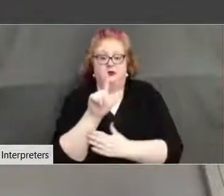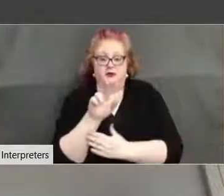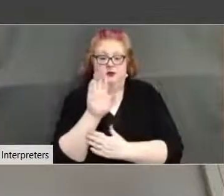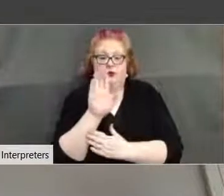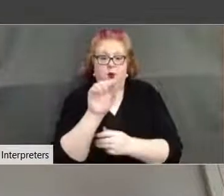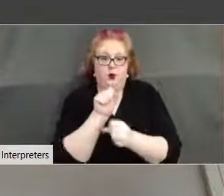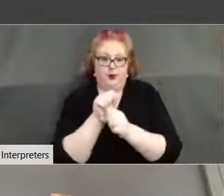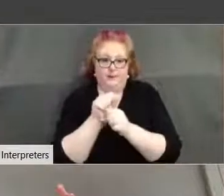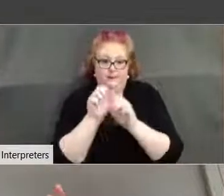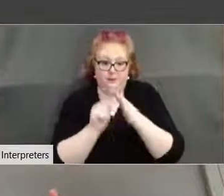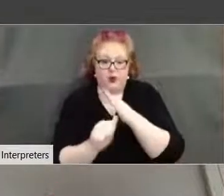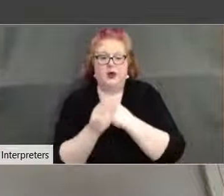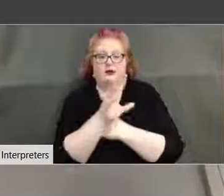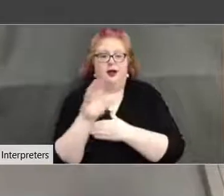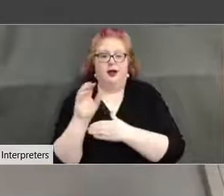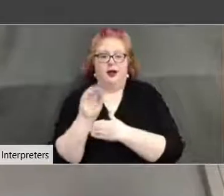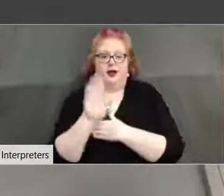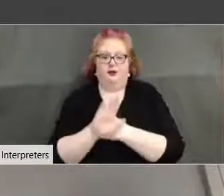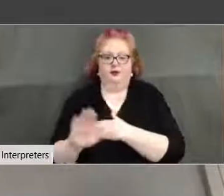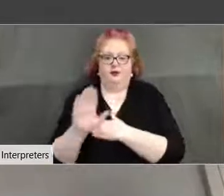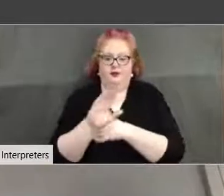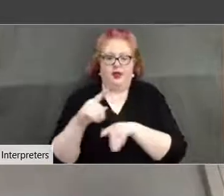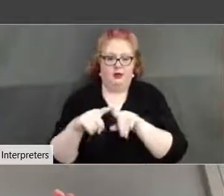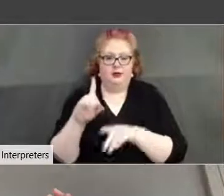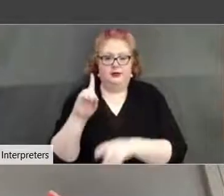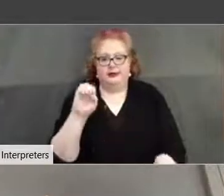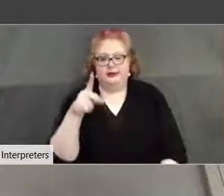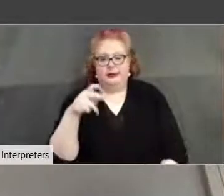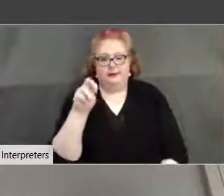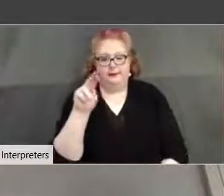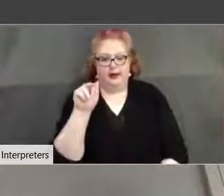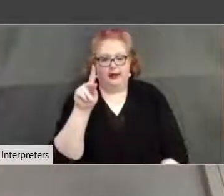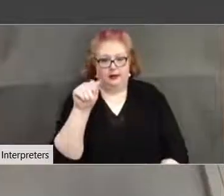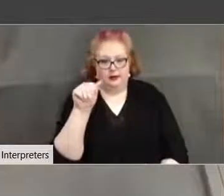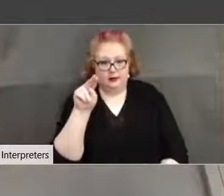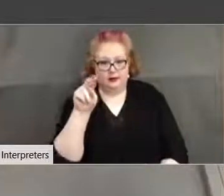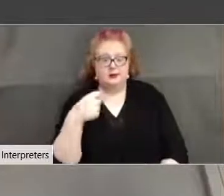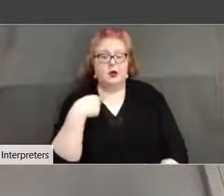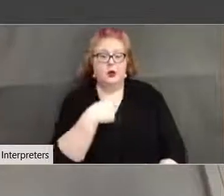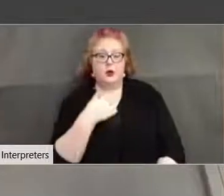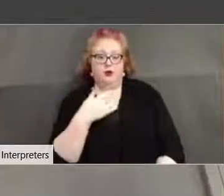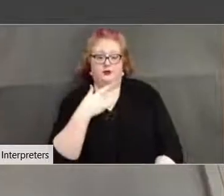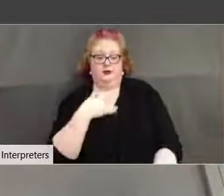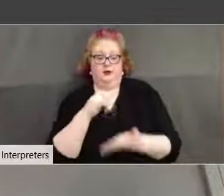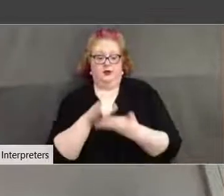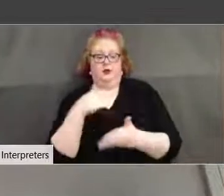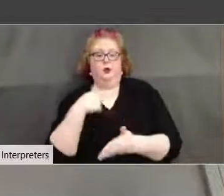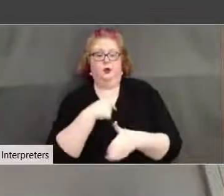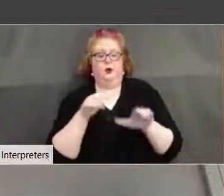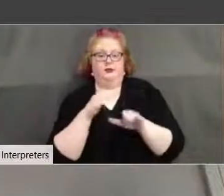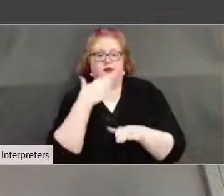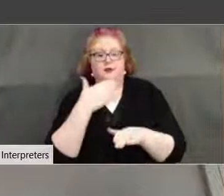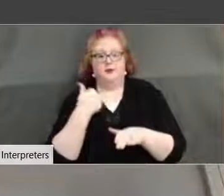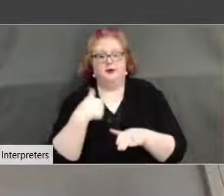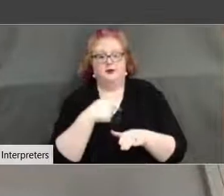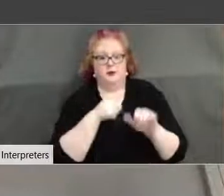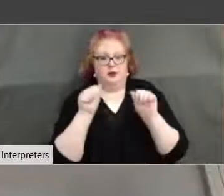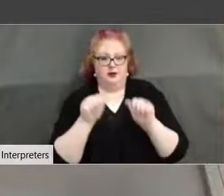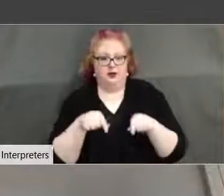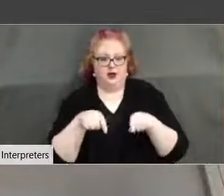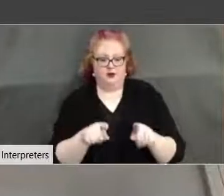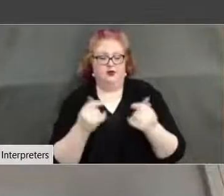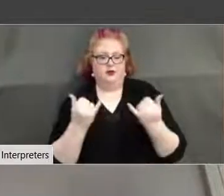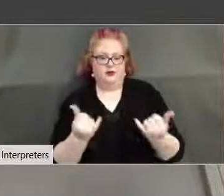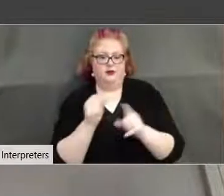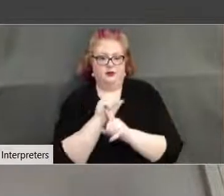we feel we have done the best that we can in this situation, in a pandemic, to get the best